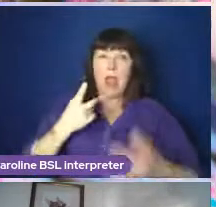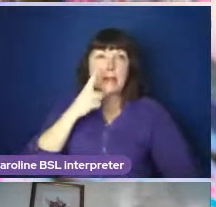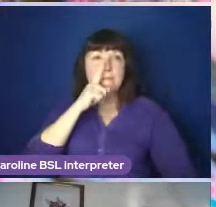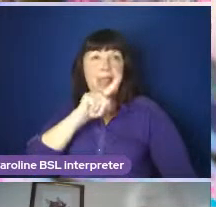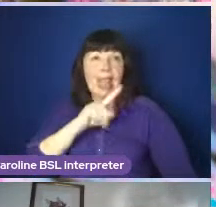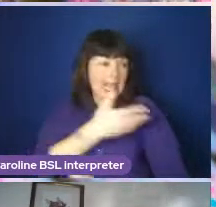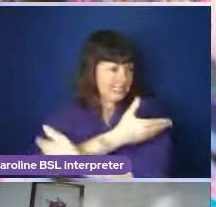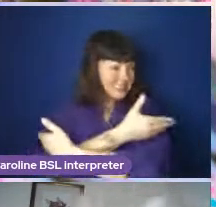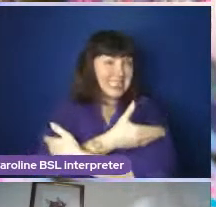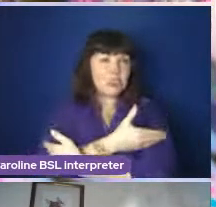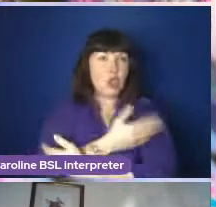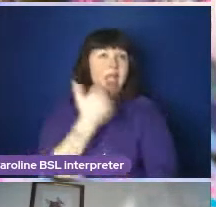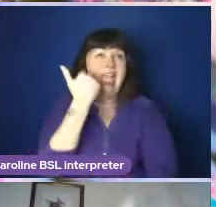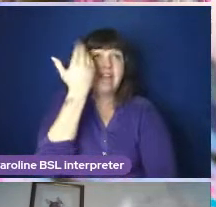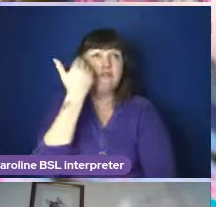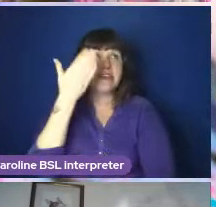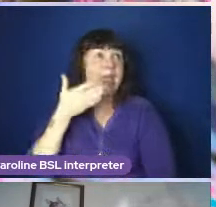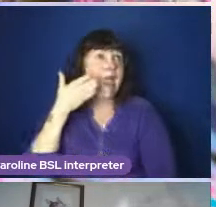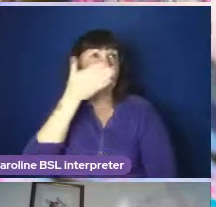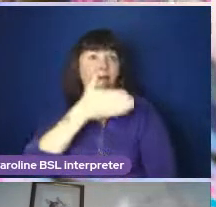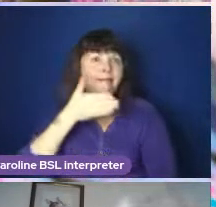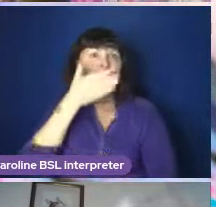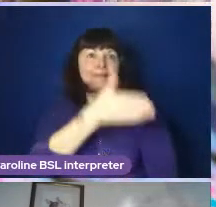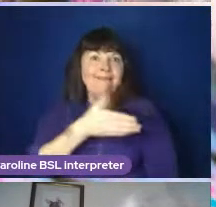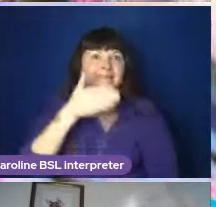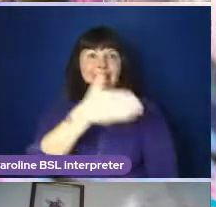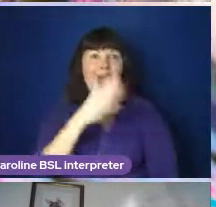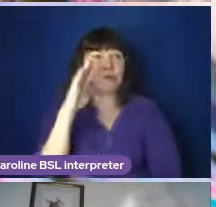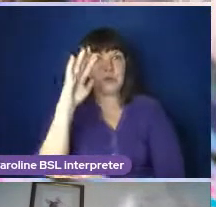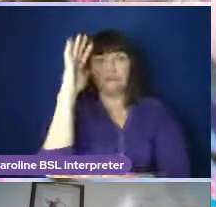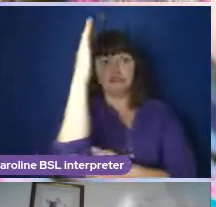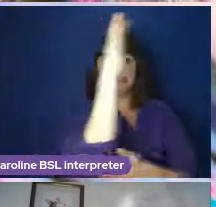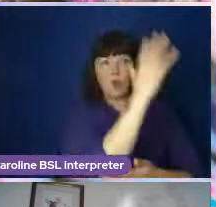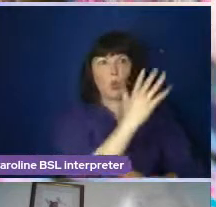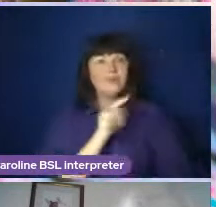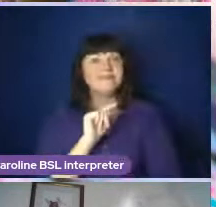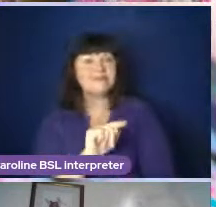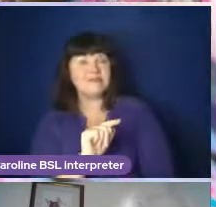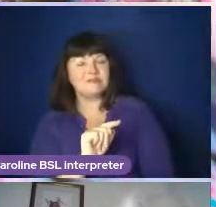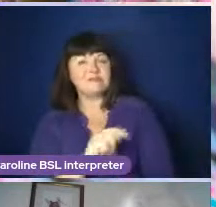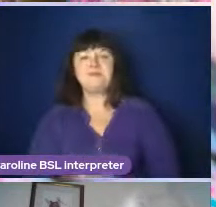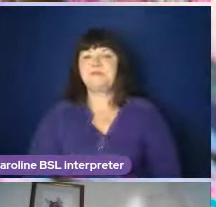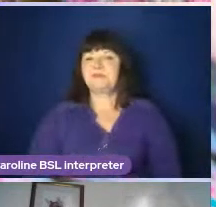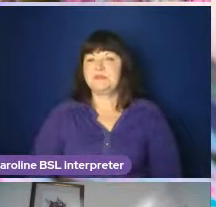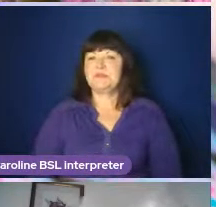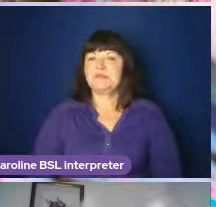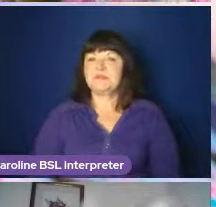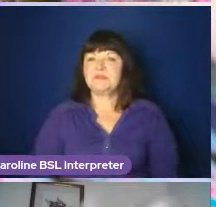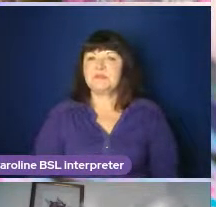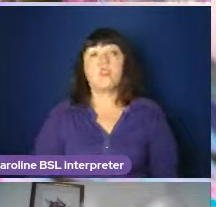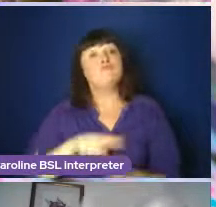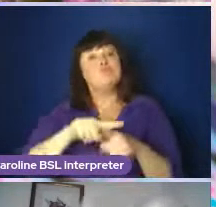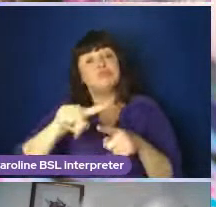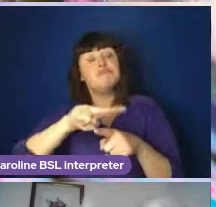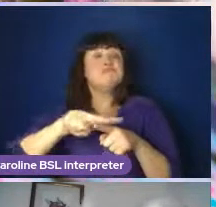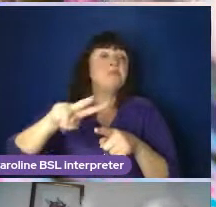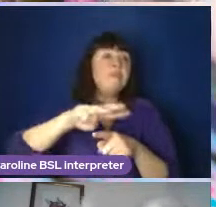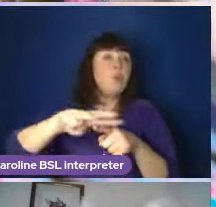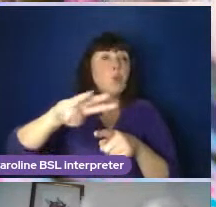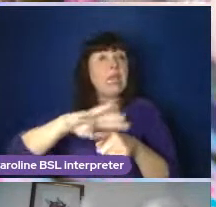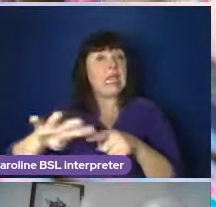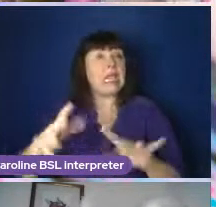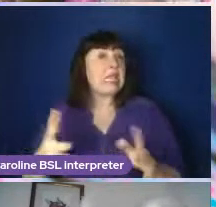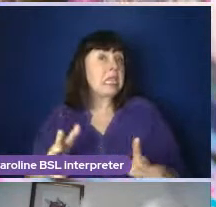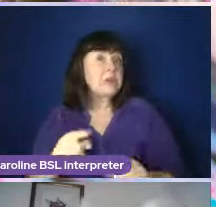it. That is awesome. And we're going to be hearing more from Mandy in a few weeks' time about